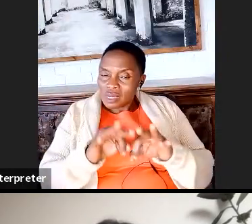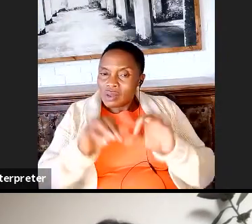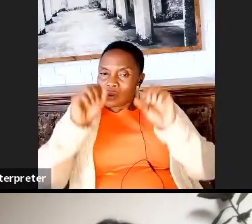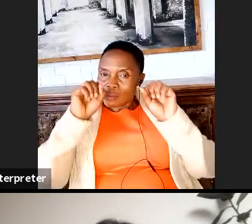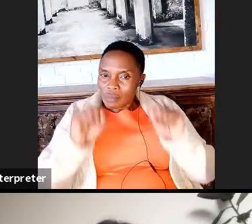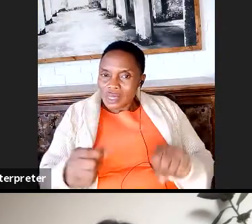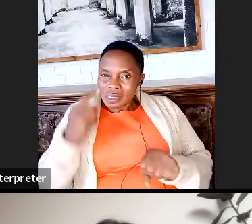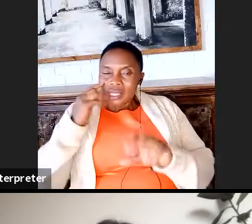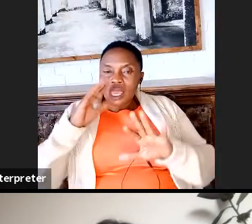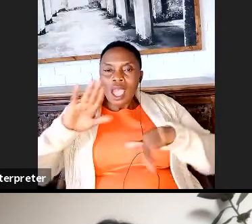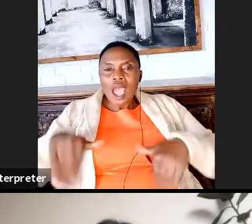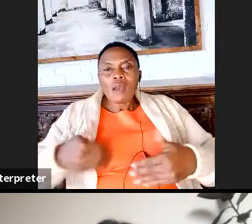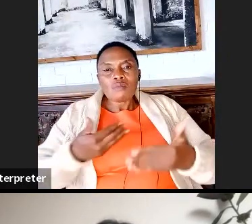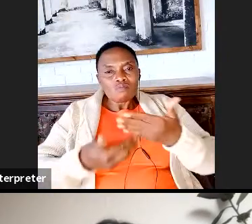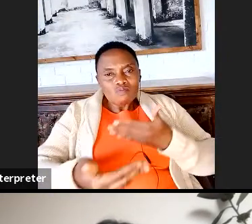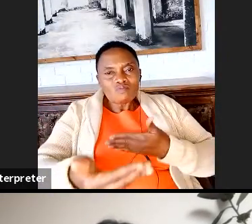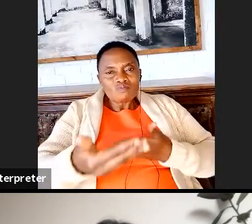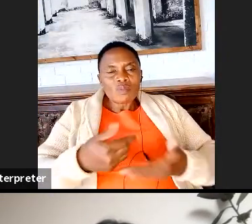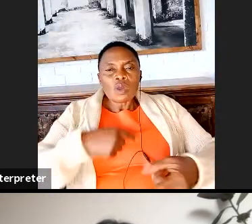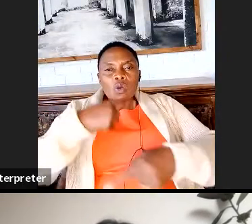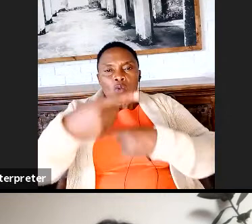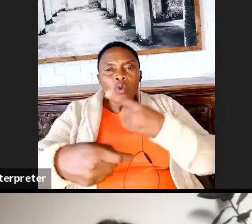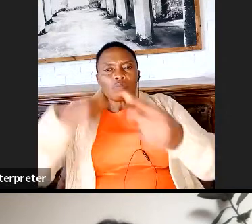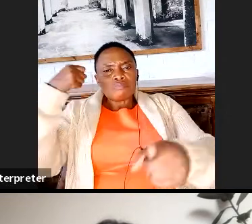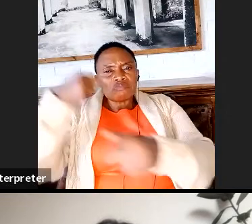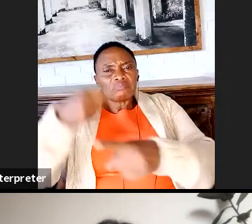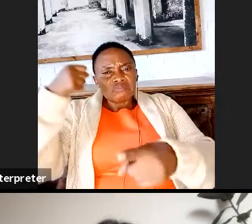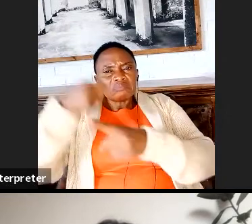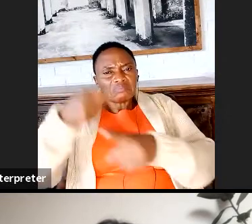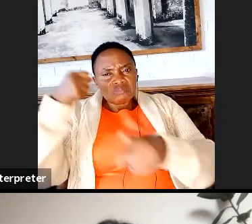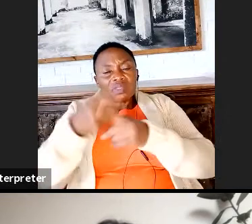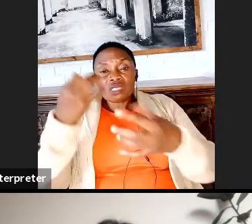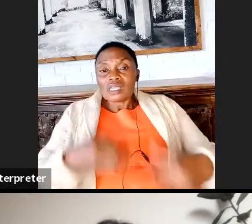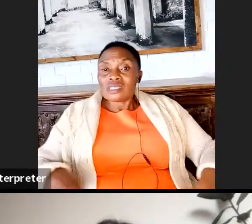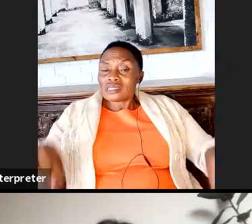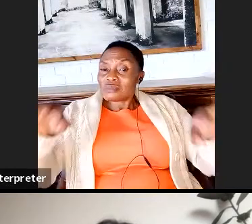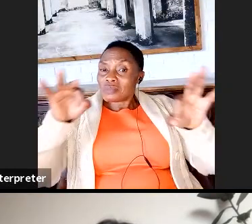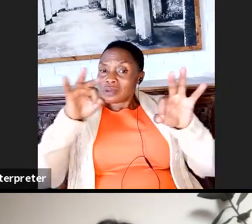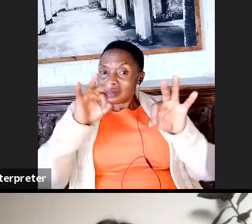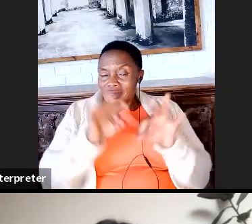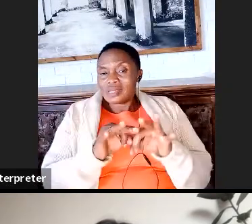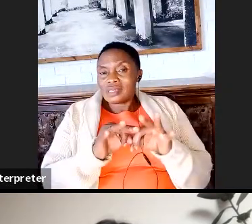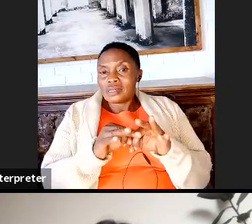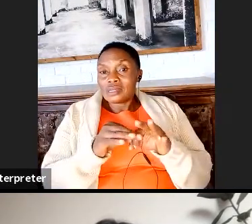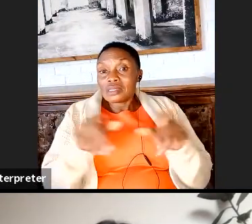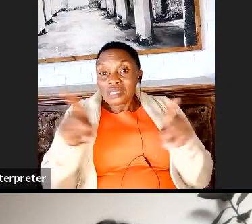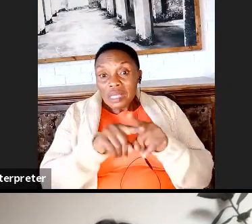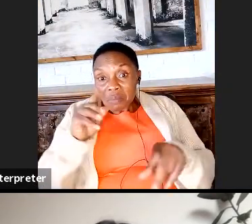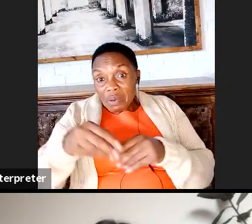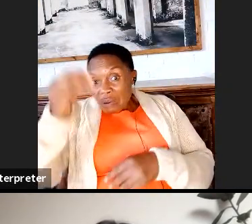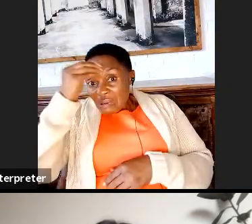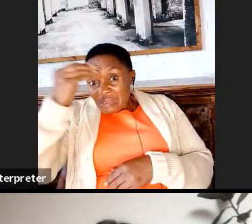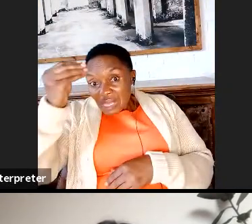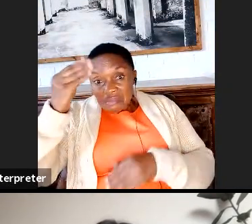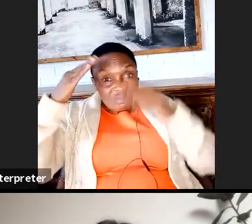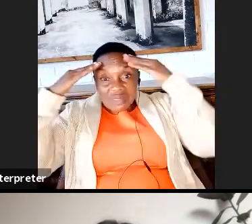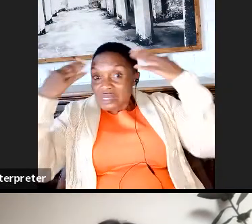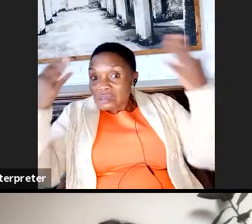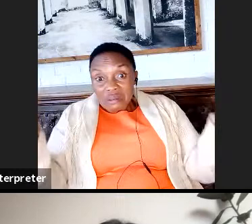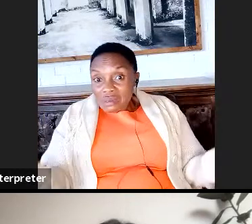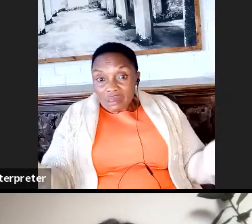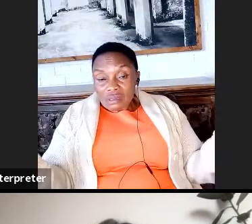and advocacy is actually required. Even sometimes among the educated, you are shocked at the